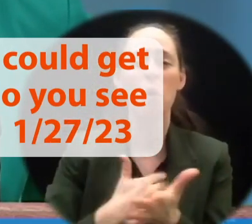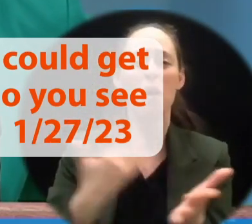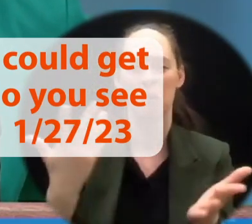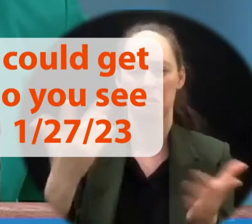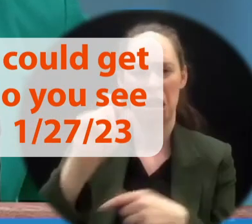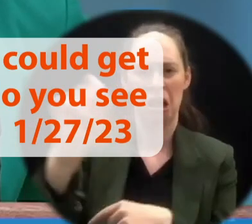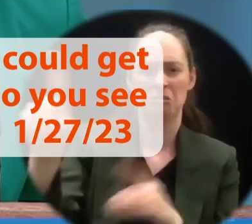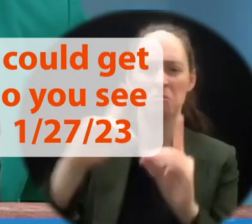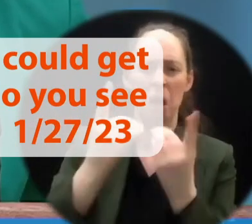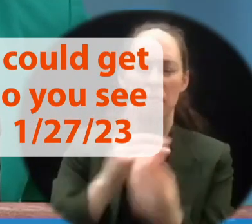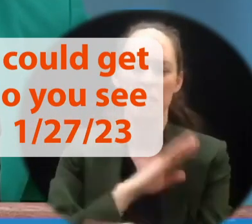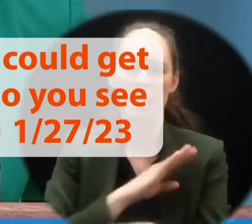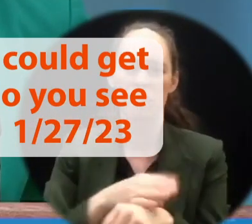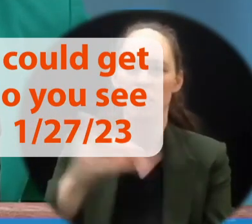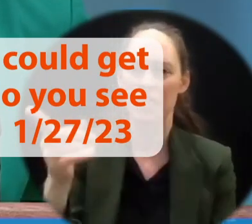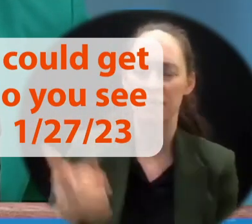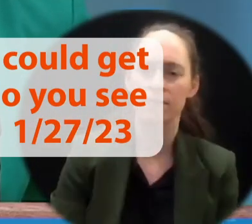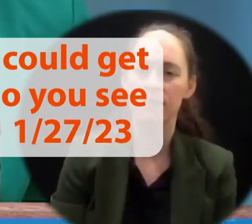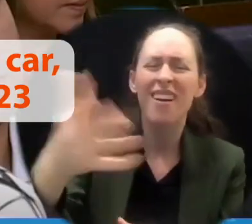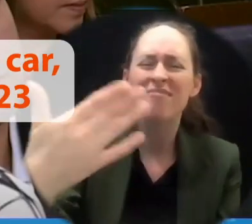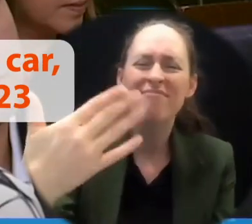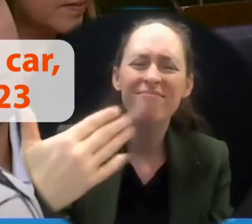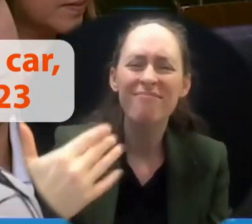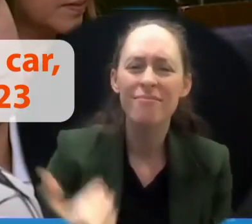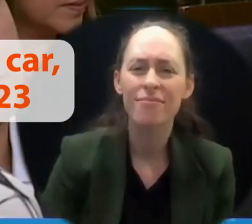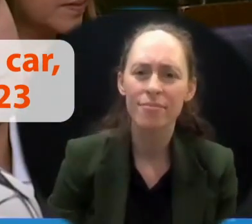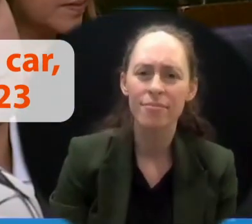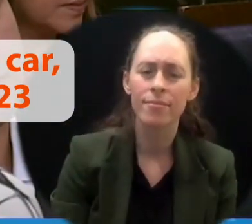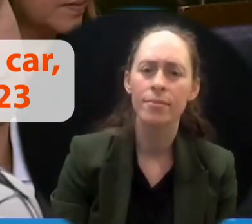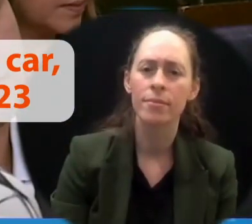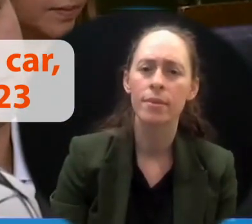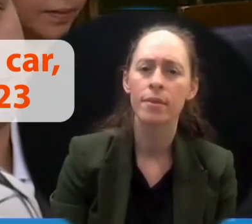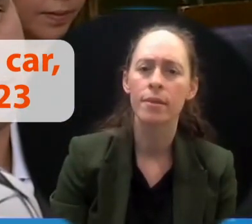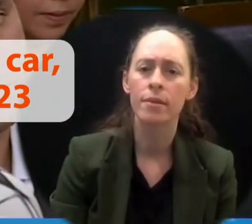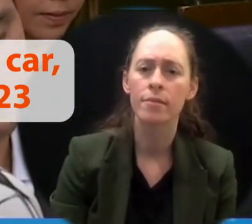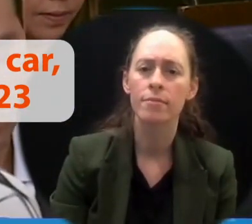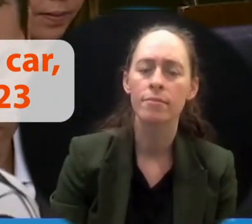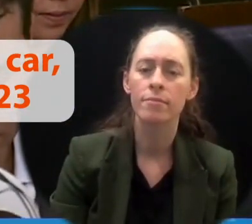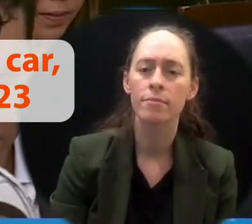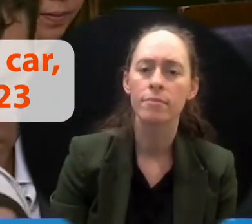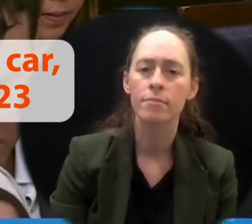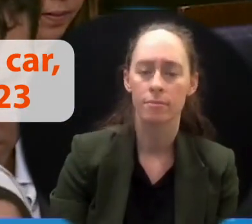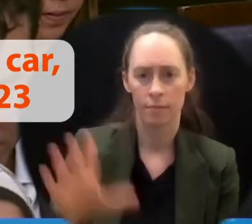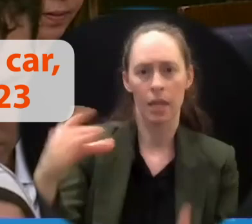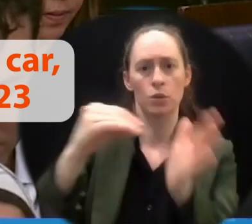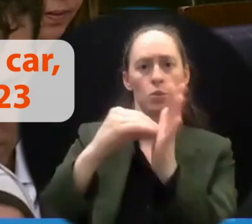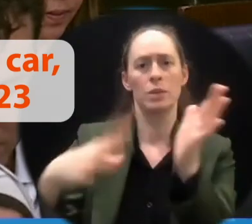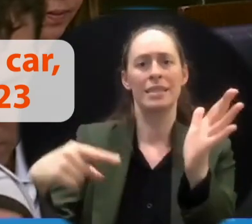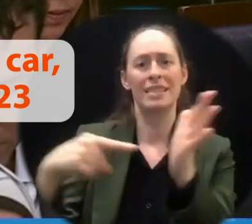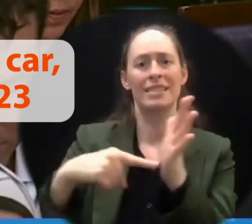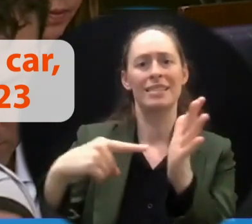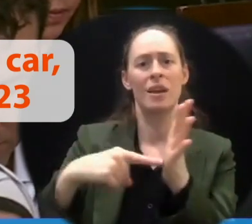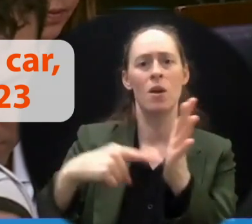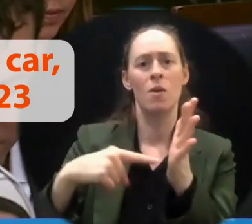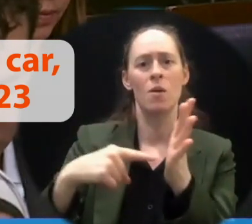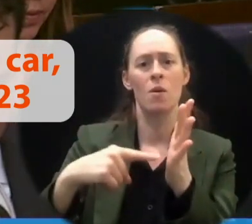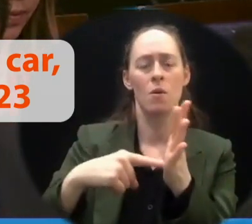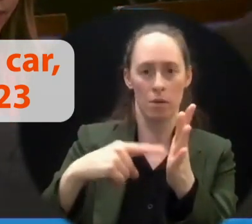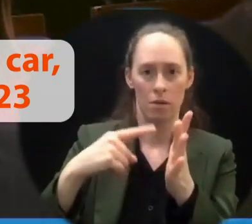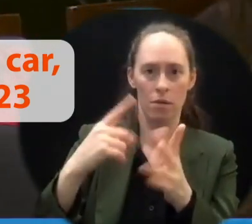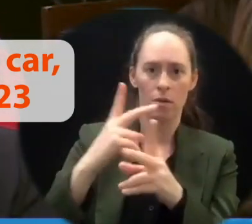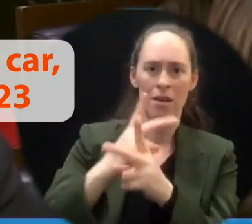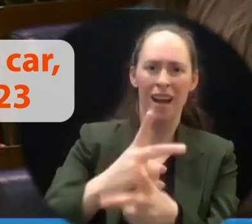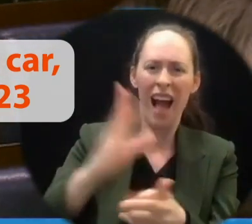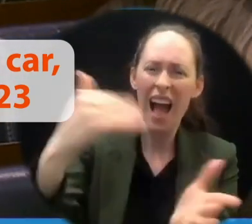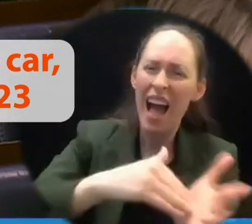I would refer you to the Department of Energy for any specifics. Say that one more time. I'm so sorry. It's okay. I'll be louder. The student debt cases